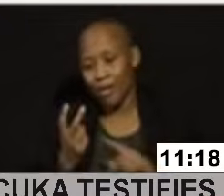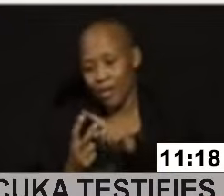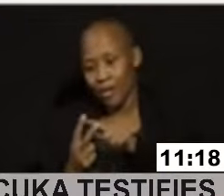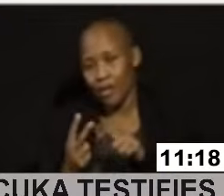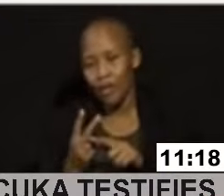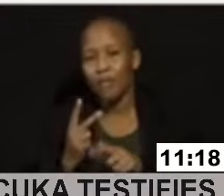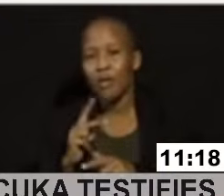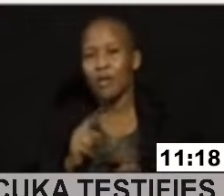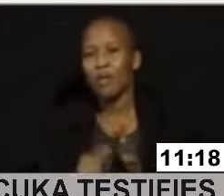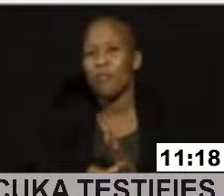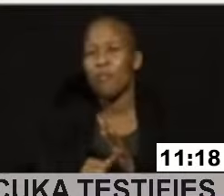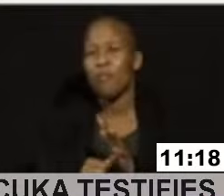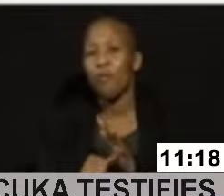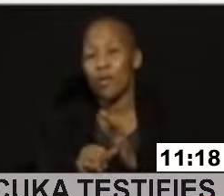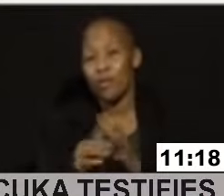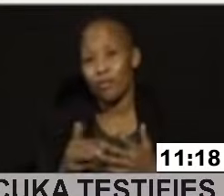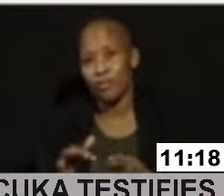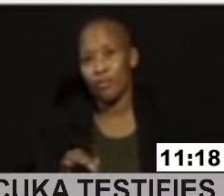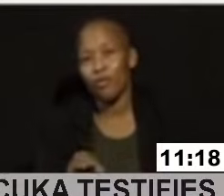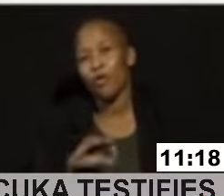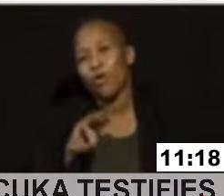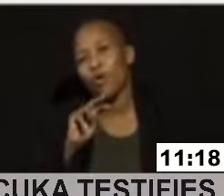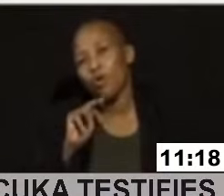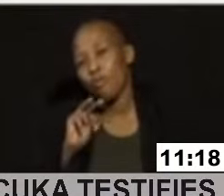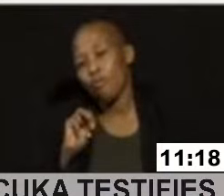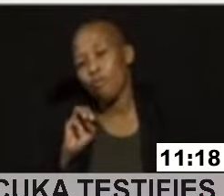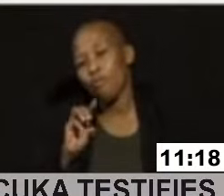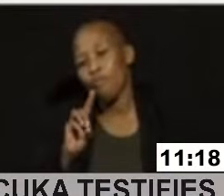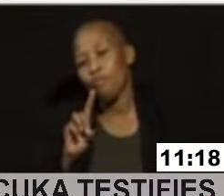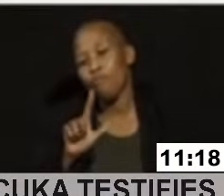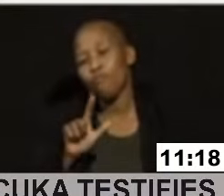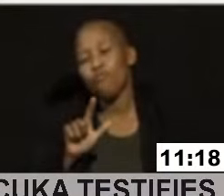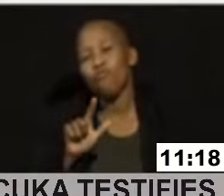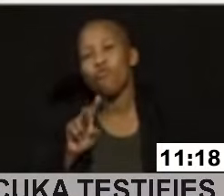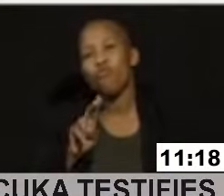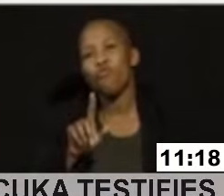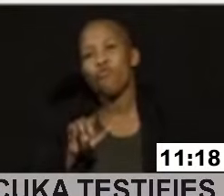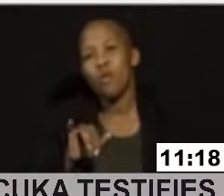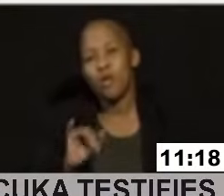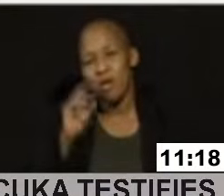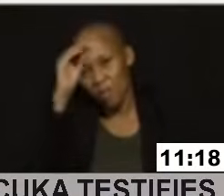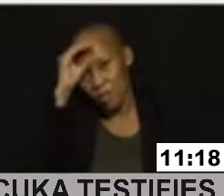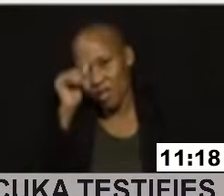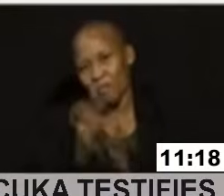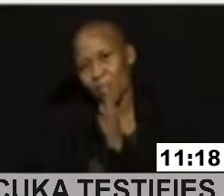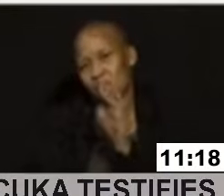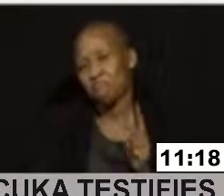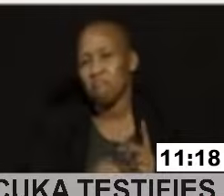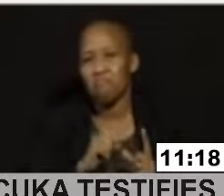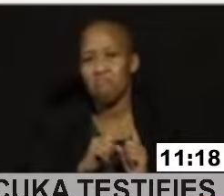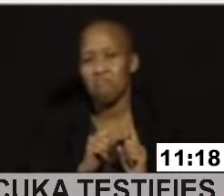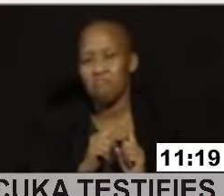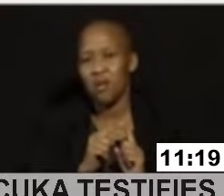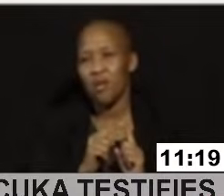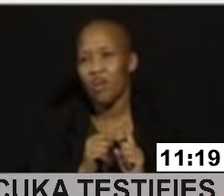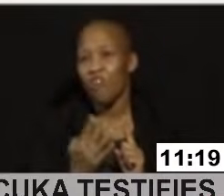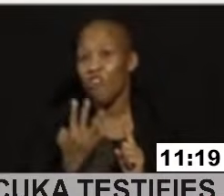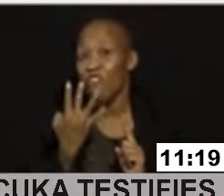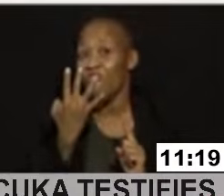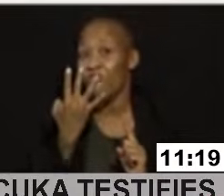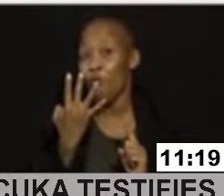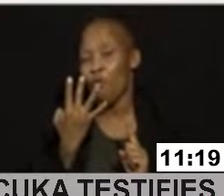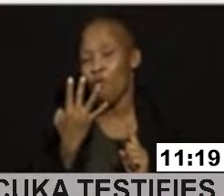Joseph Mkhuli, I've mentioned, was killed by the police. 4 of them were later